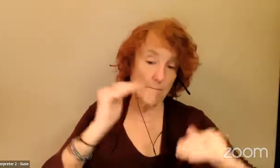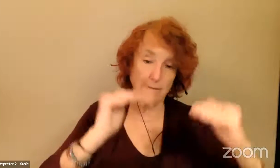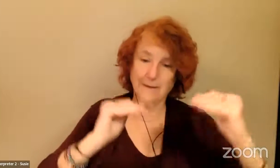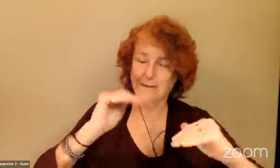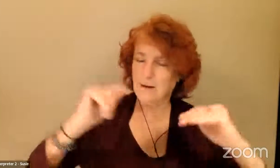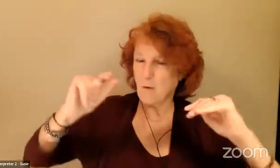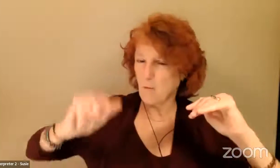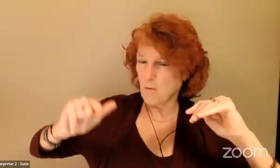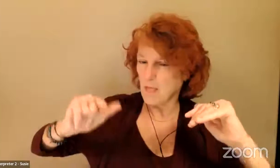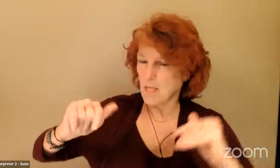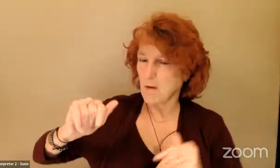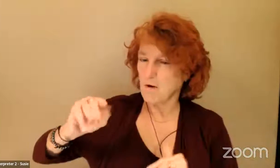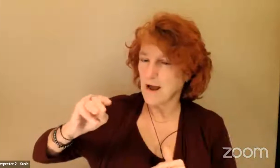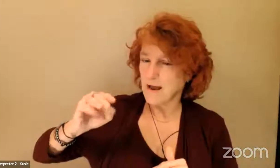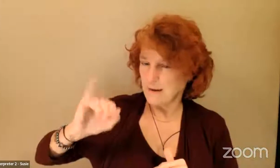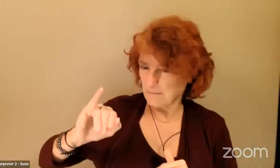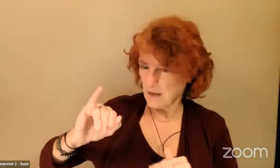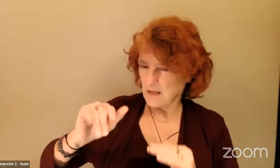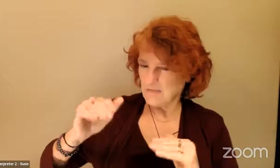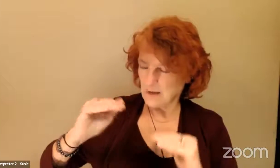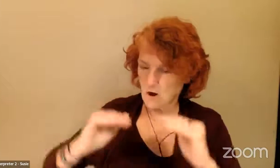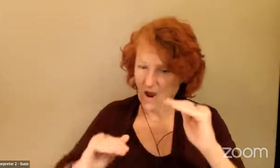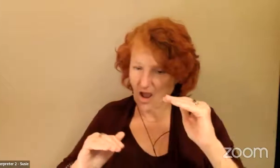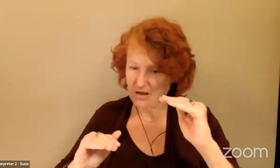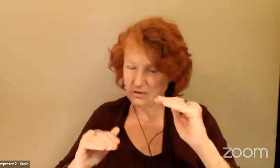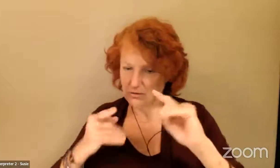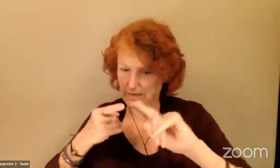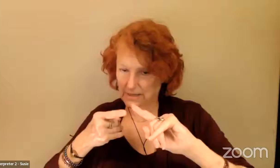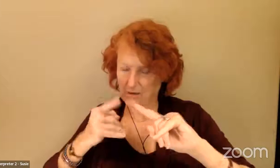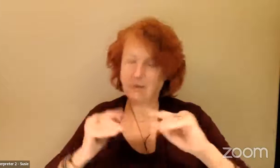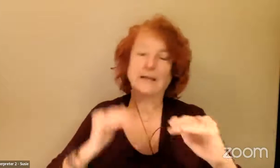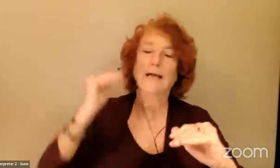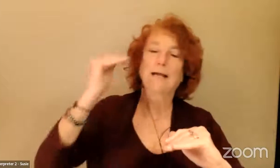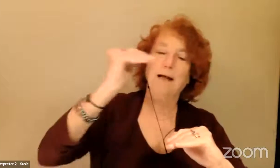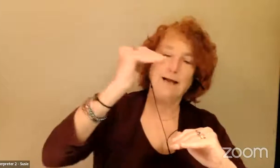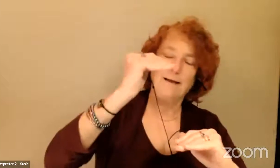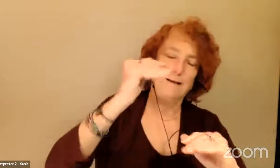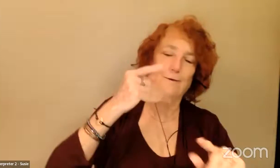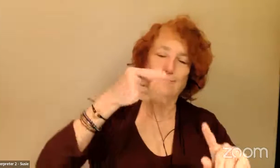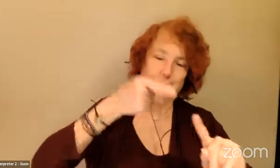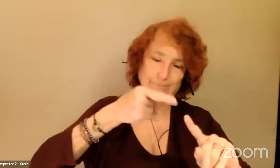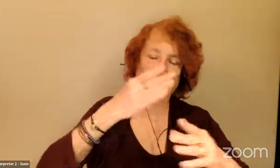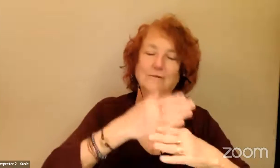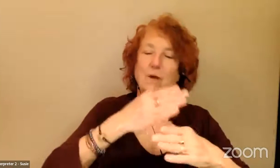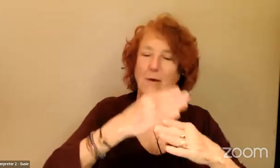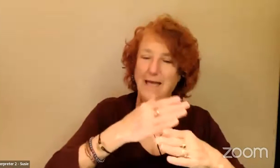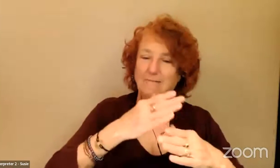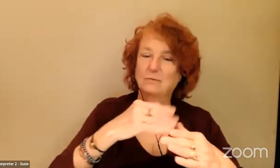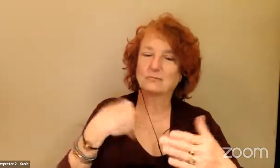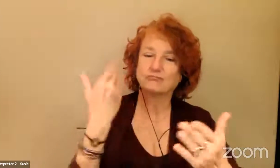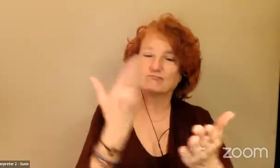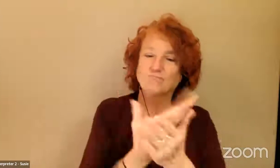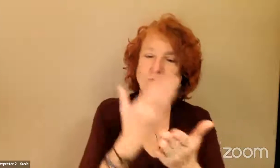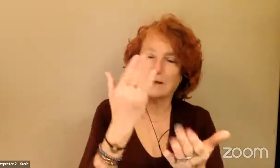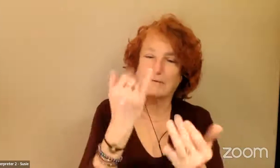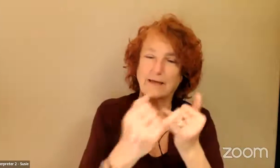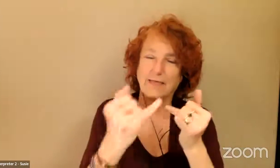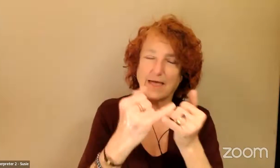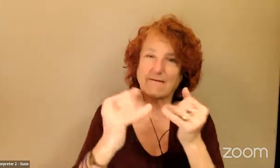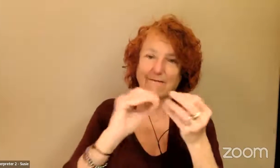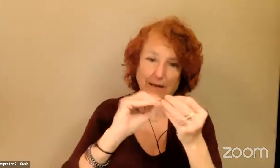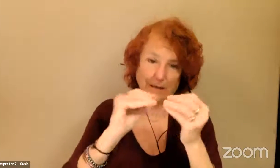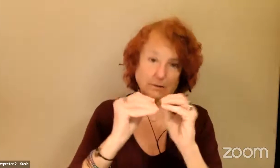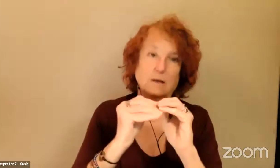that may be below that target number and balancing out with higher AMI households that are above it. So we'll average out to reach that final number. So this way we can